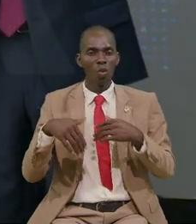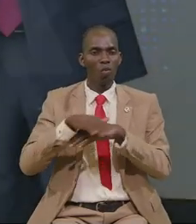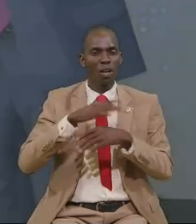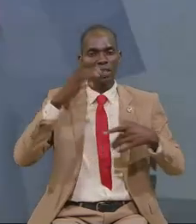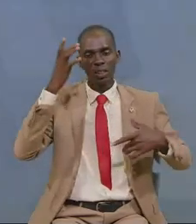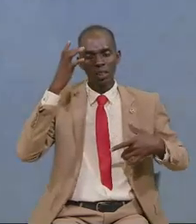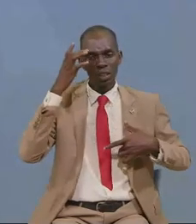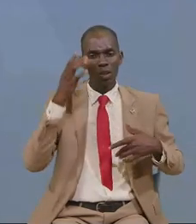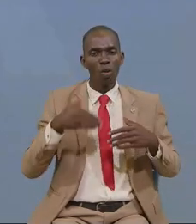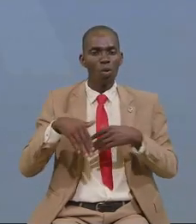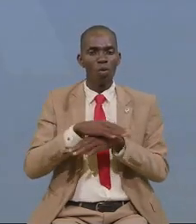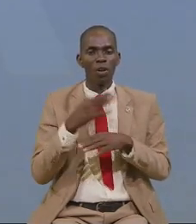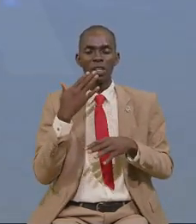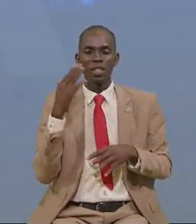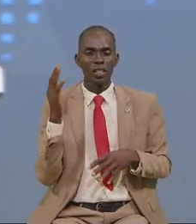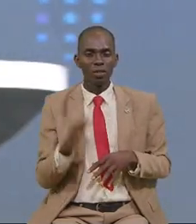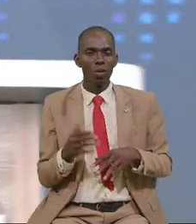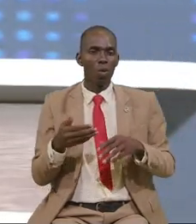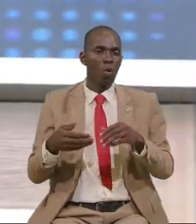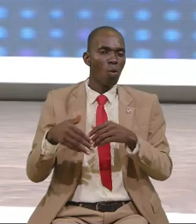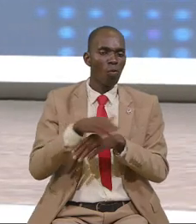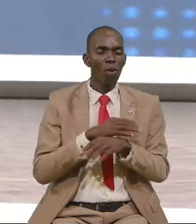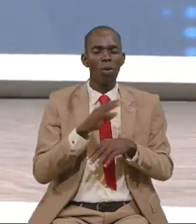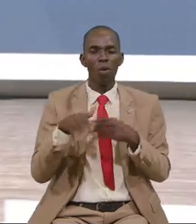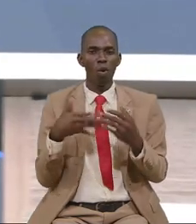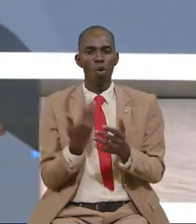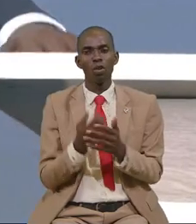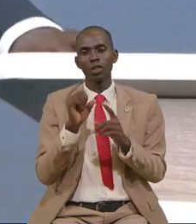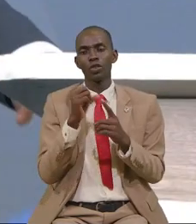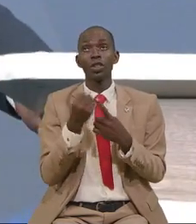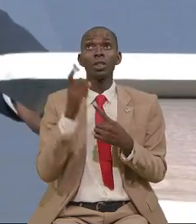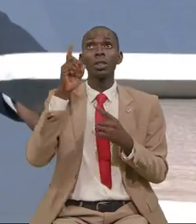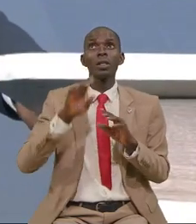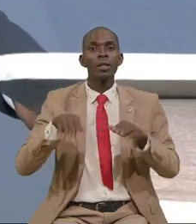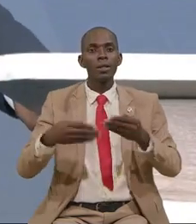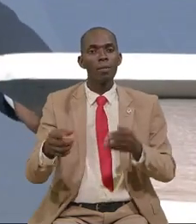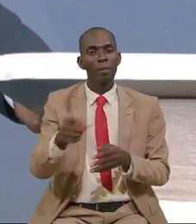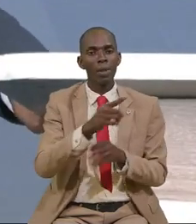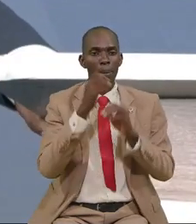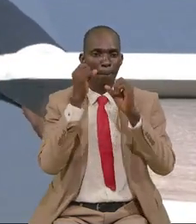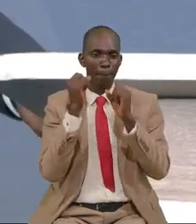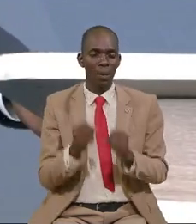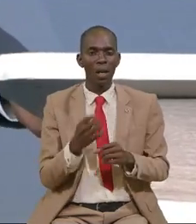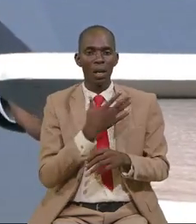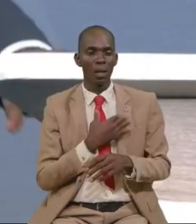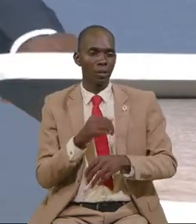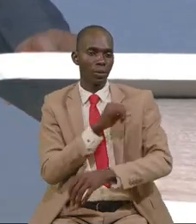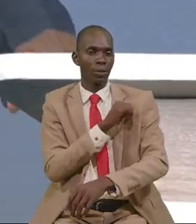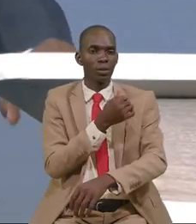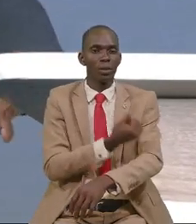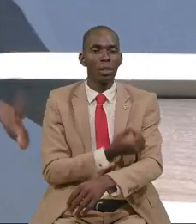over evil, over all situation, he gave them power and authority.